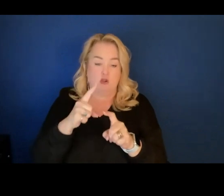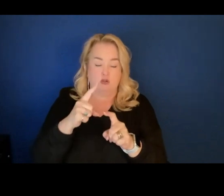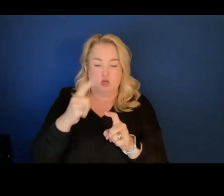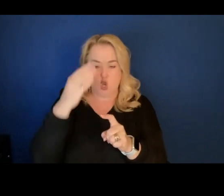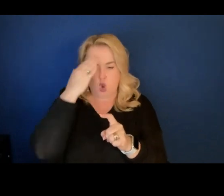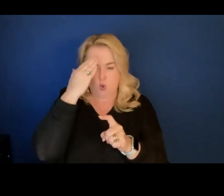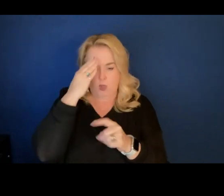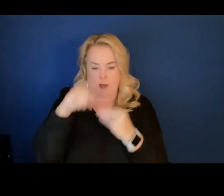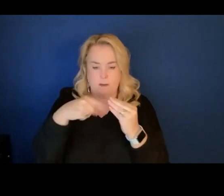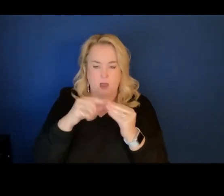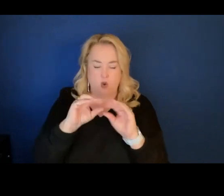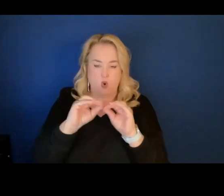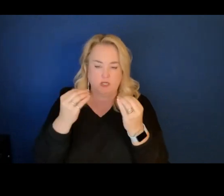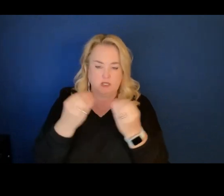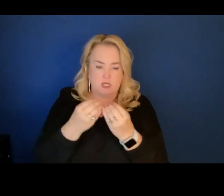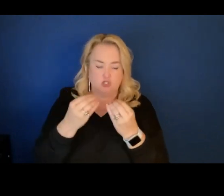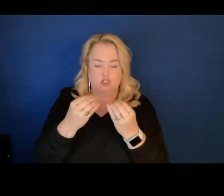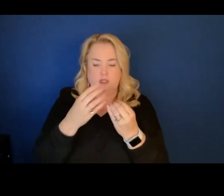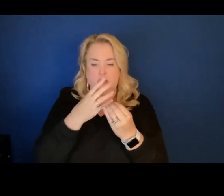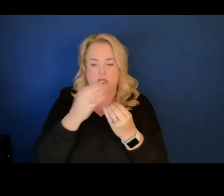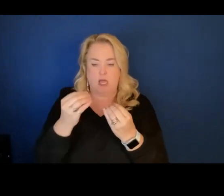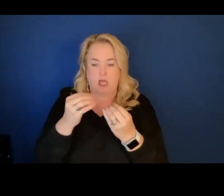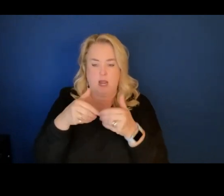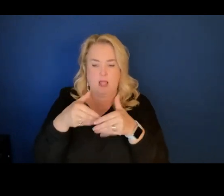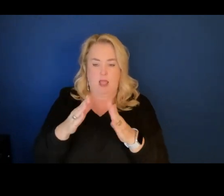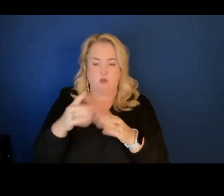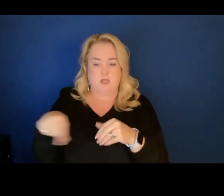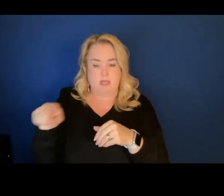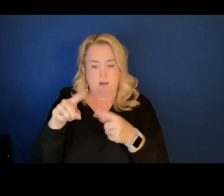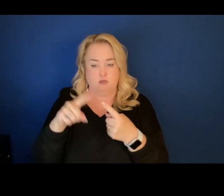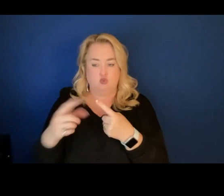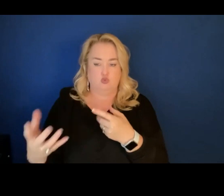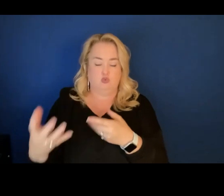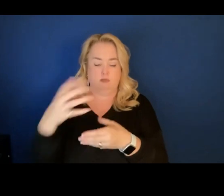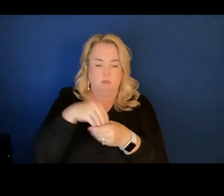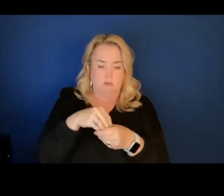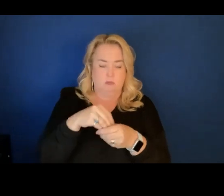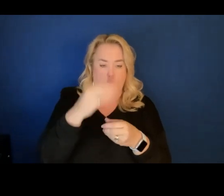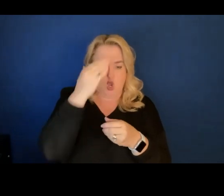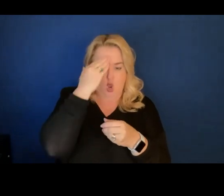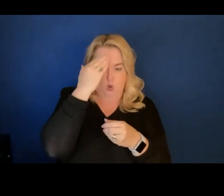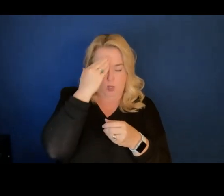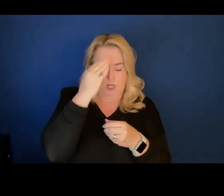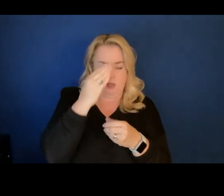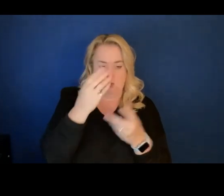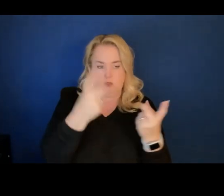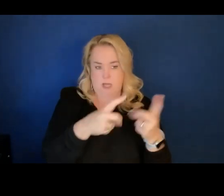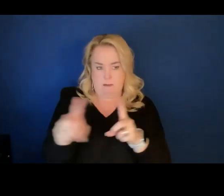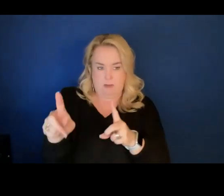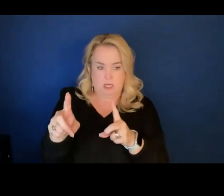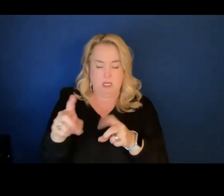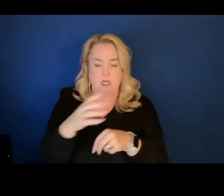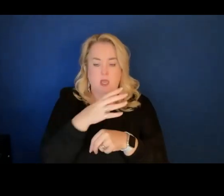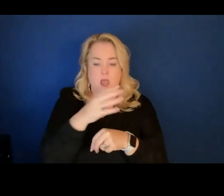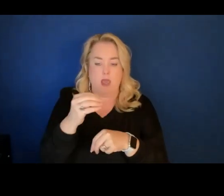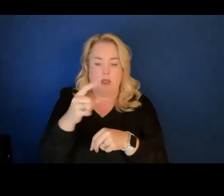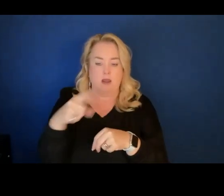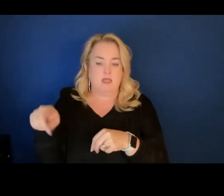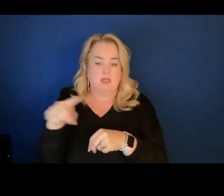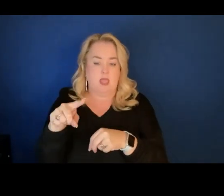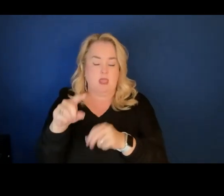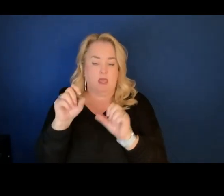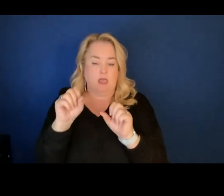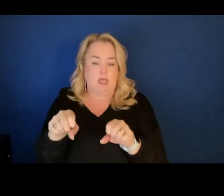community organizations in a way that allows them to be the one in the know, the person with dementia. And they can then introduce